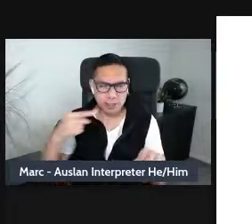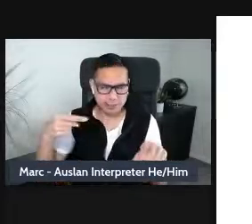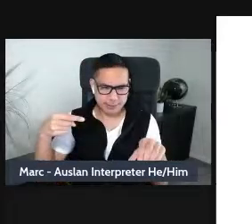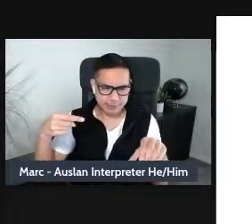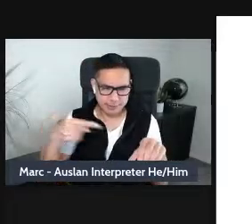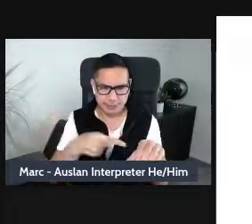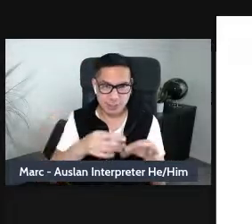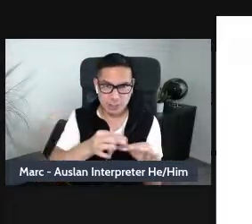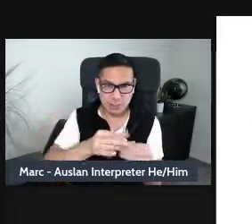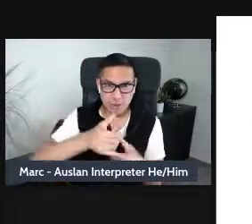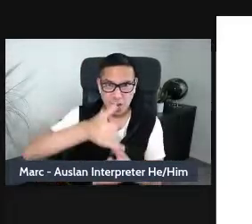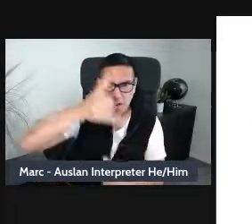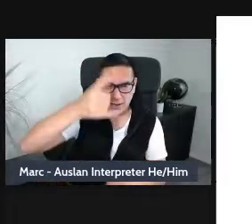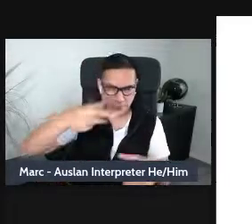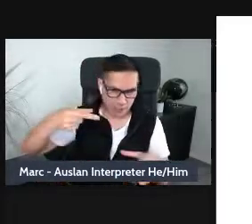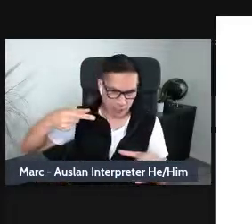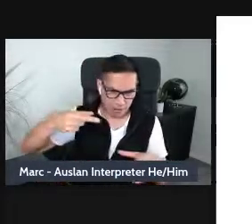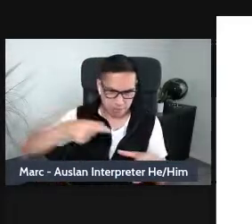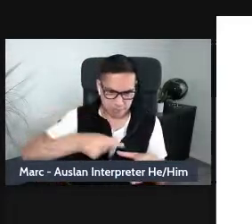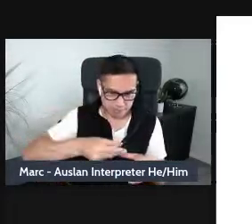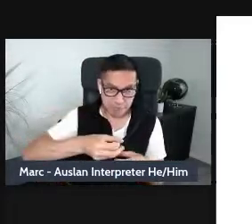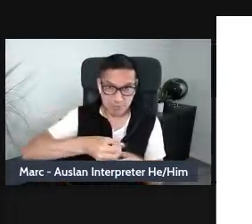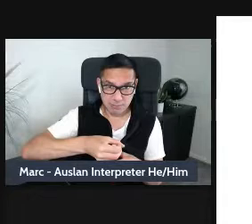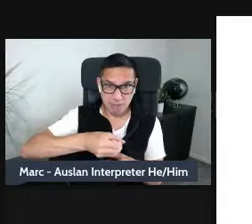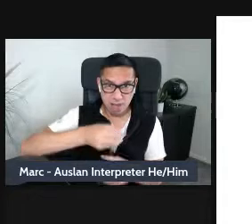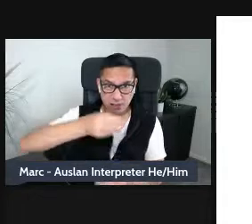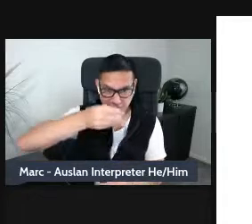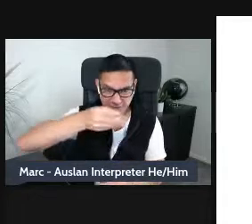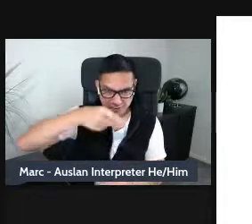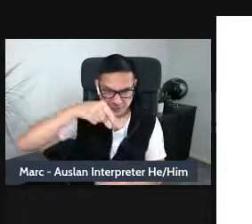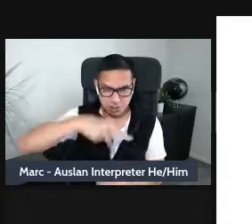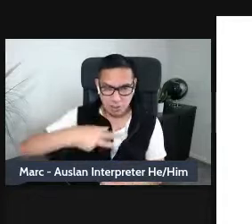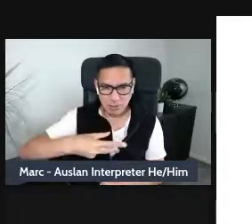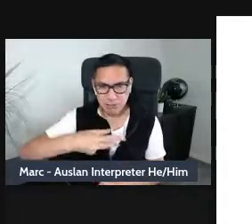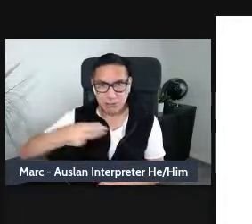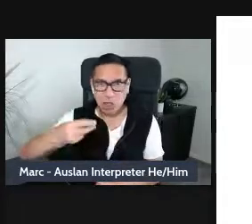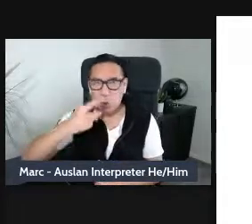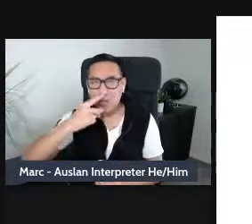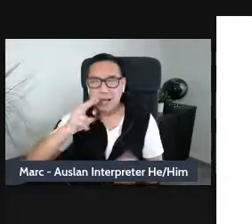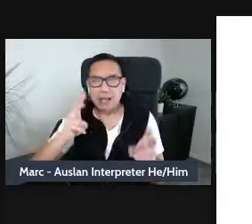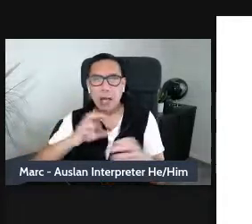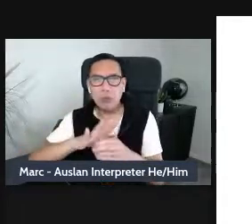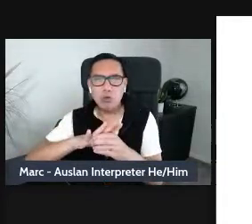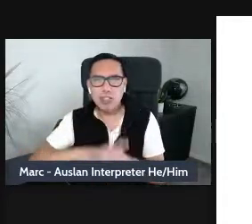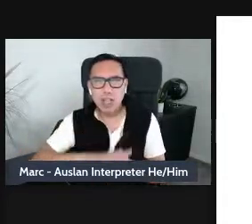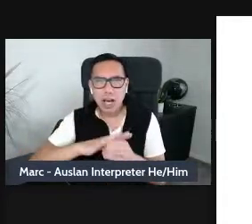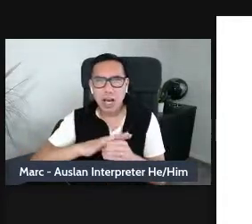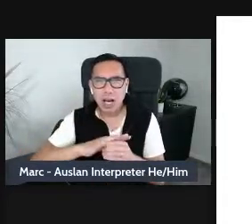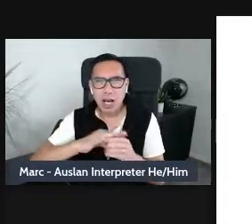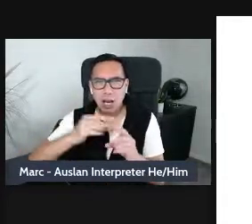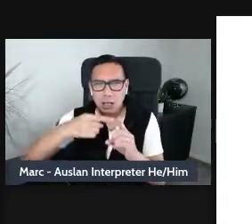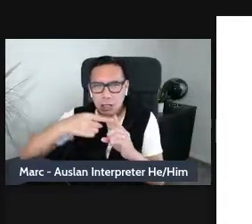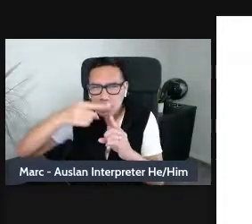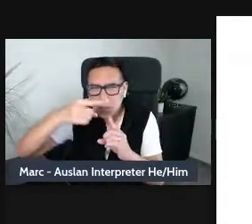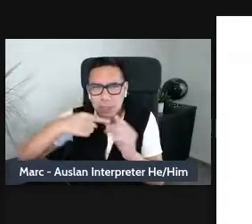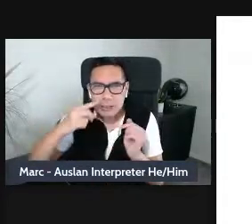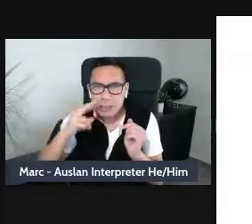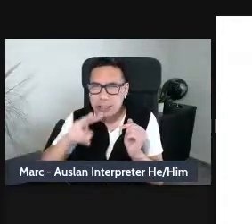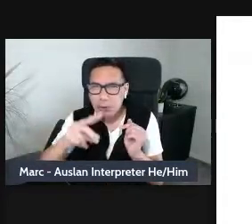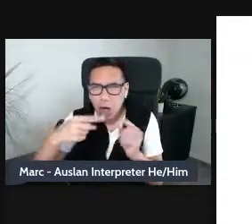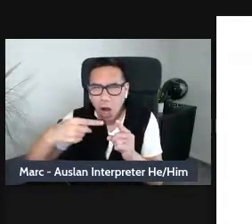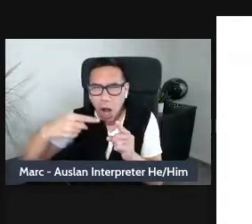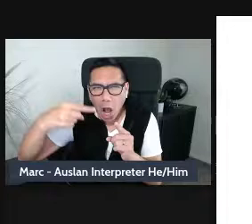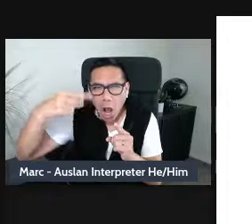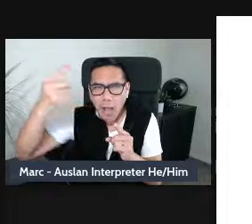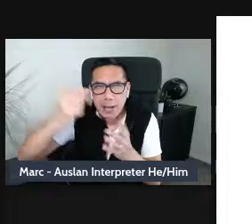column, you can get a pressure reading. And so I looked at the samples that had the highest pressure reading at the